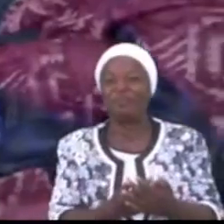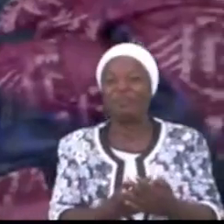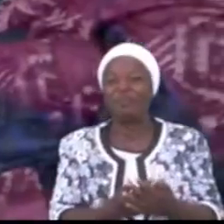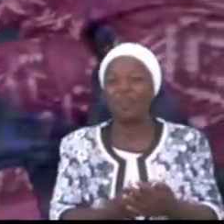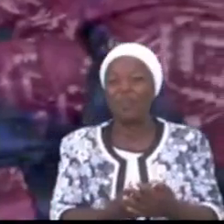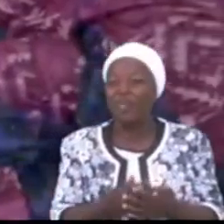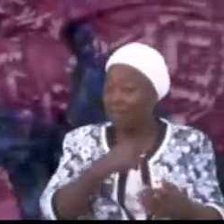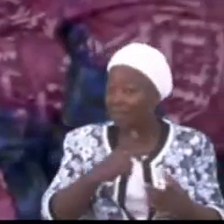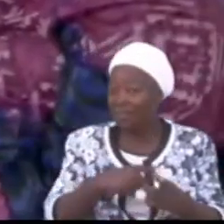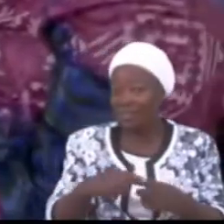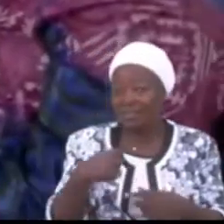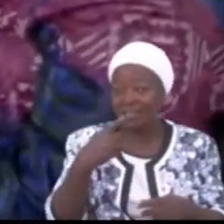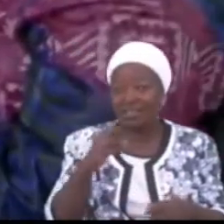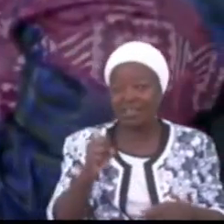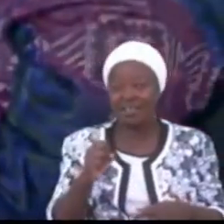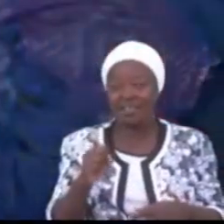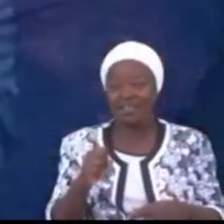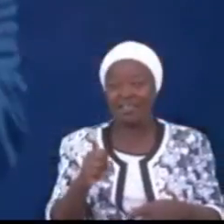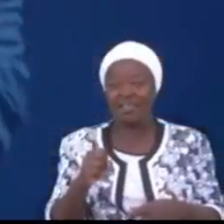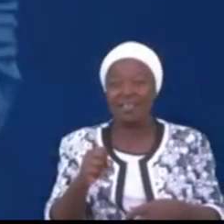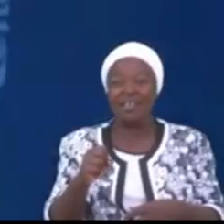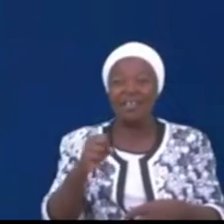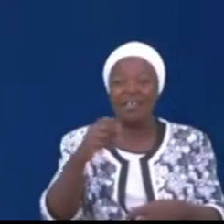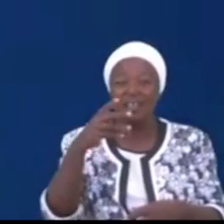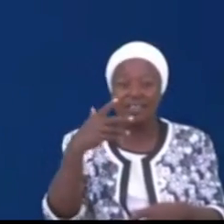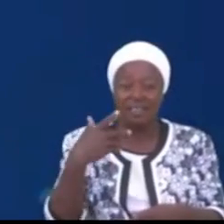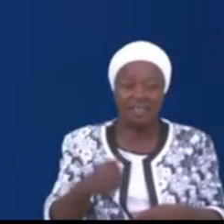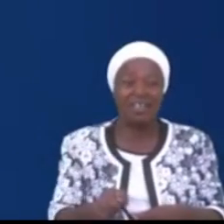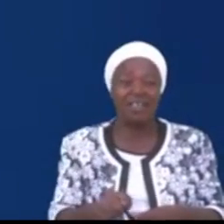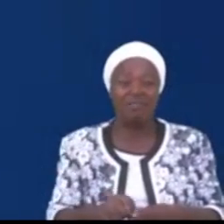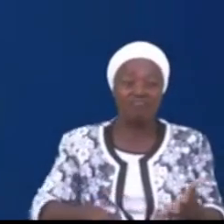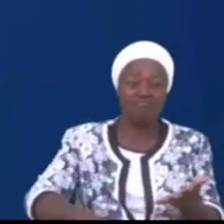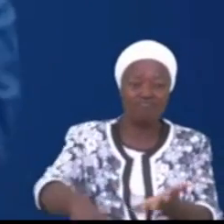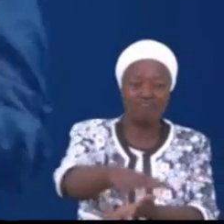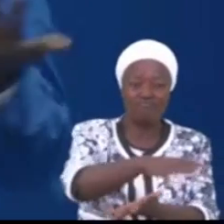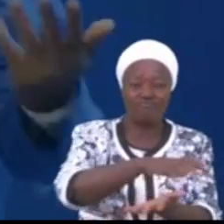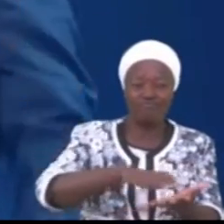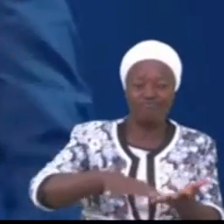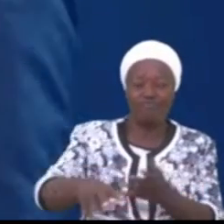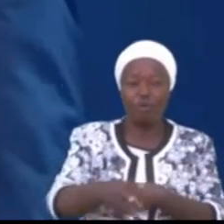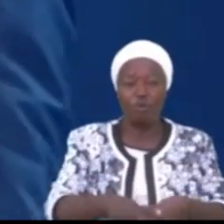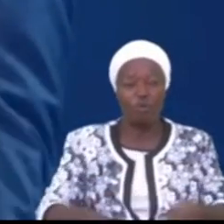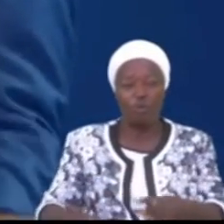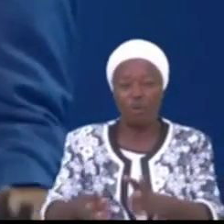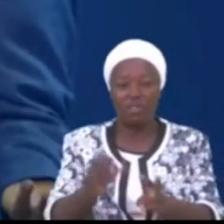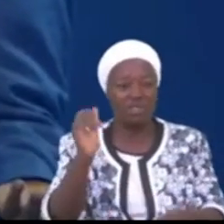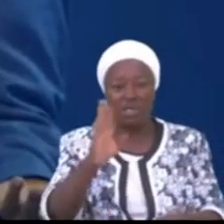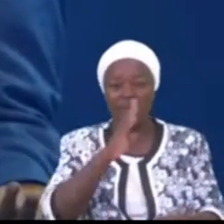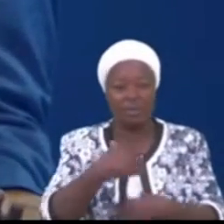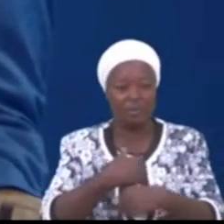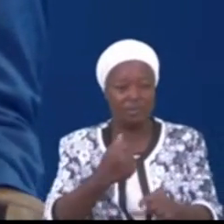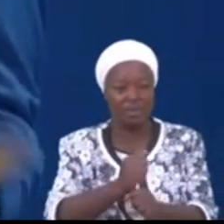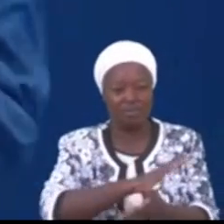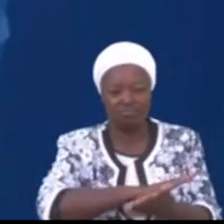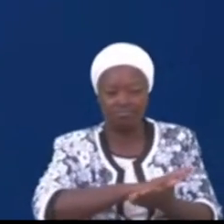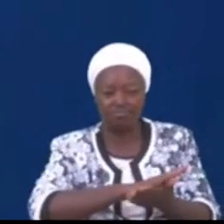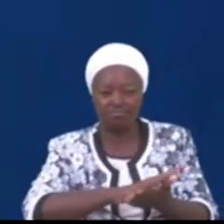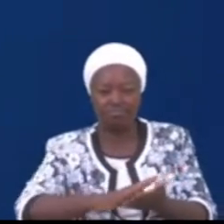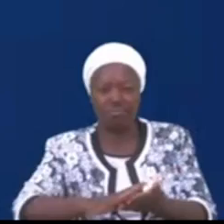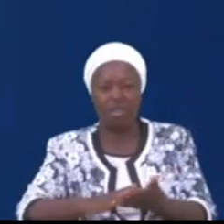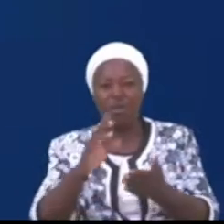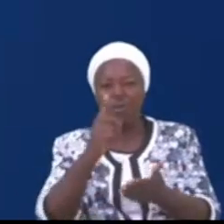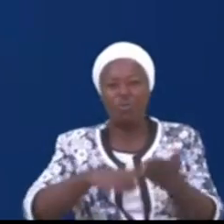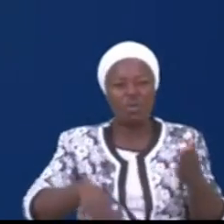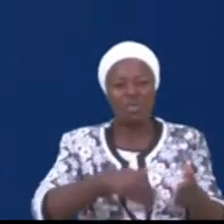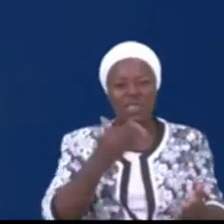then it says, the rough ways shall be made smooth. What else do we need? That as